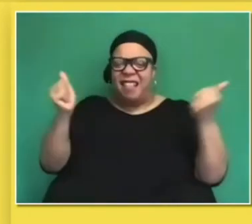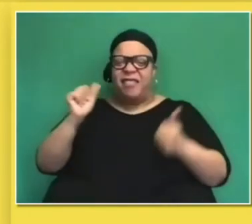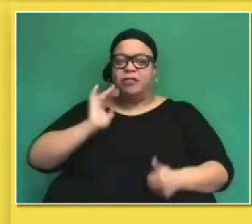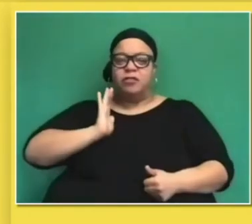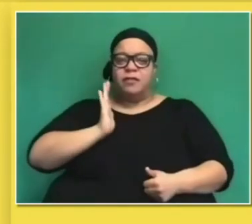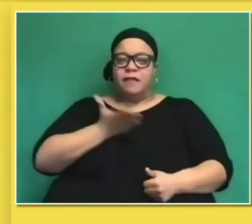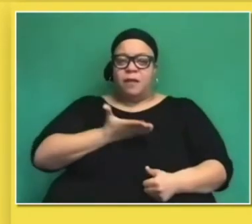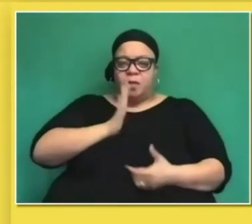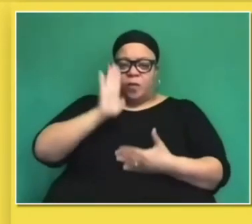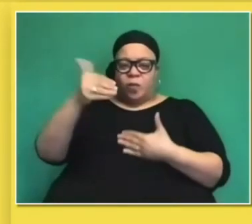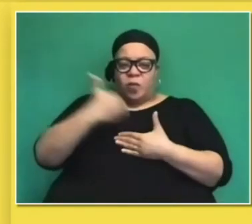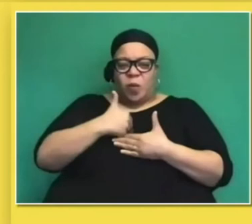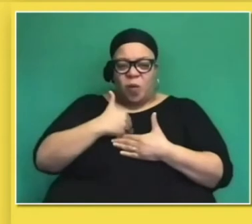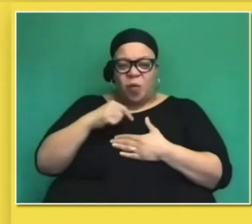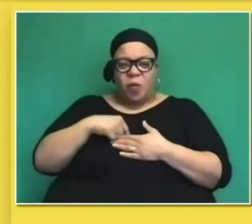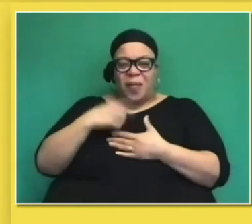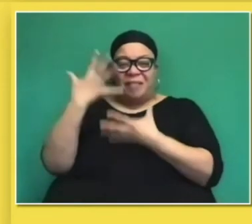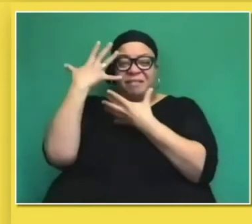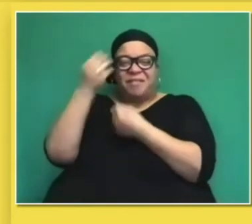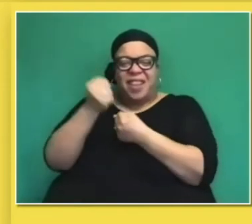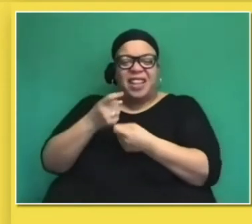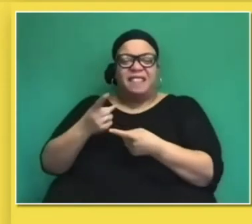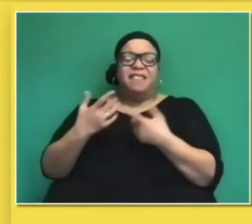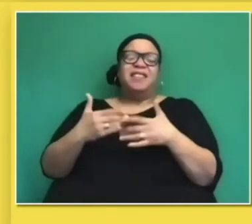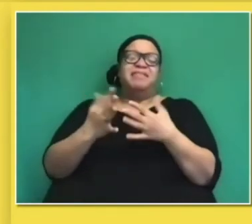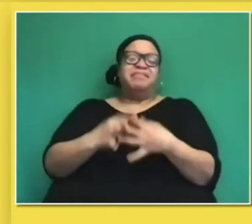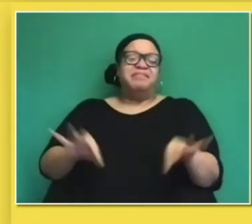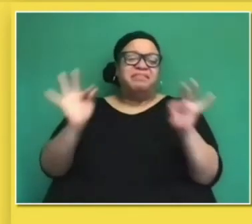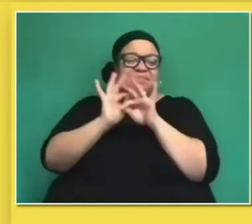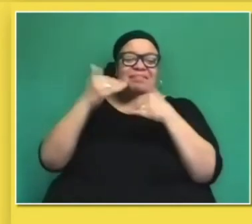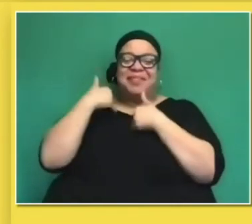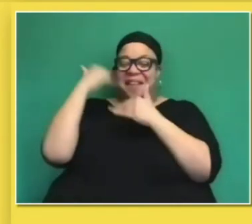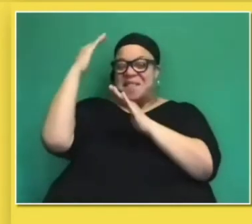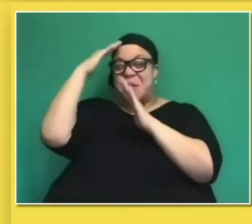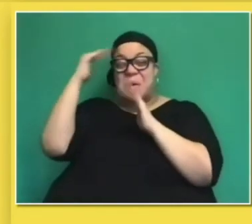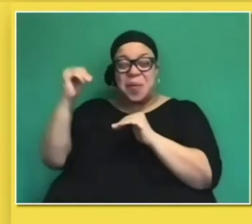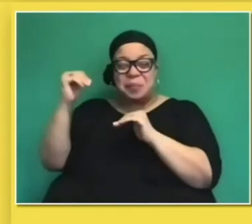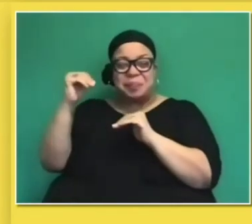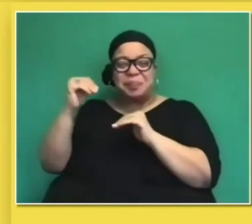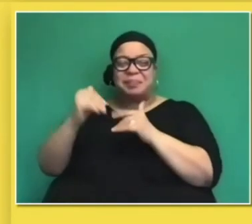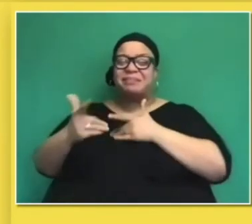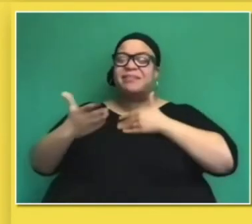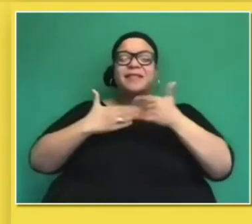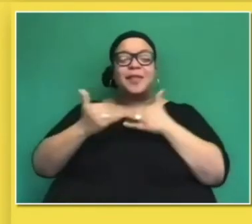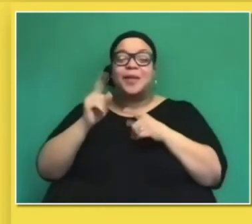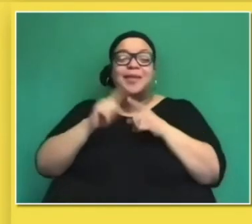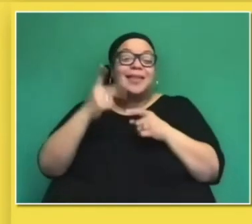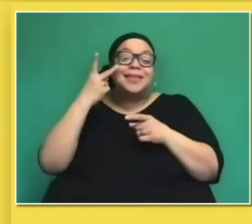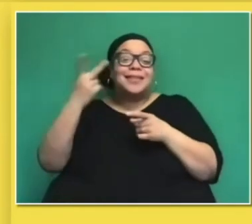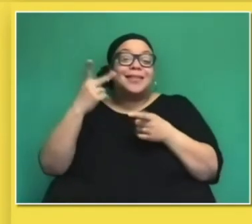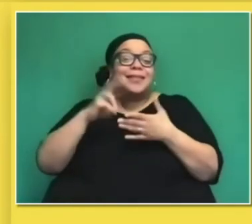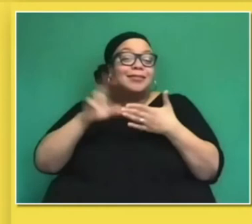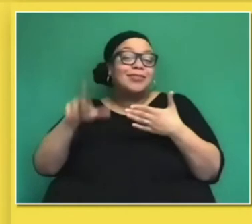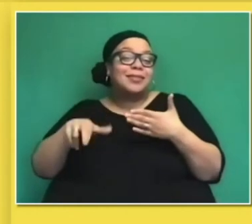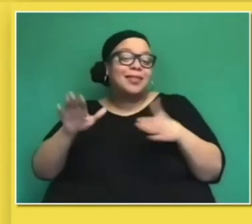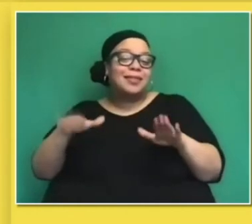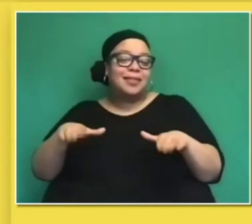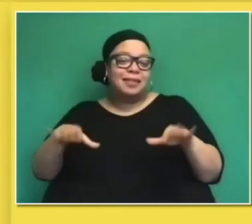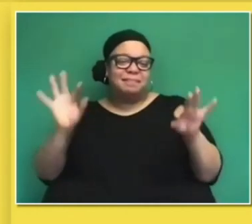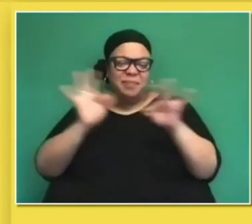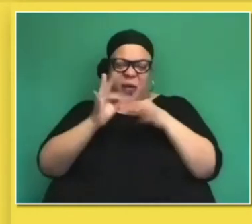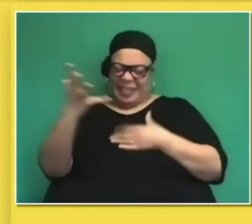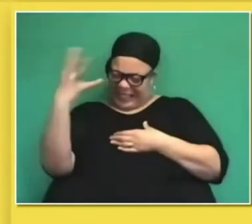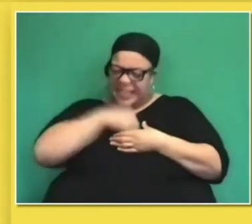So my brothers and sisters in the Poor People's Campaign, a national call for moral revival, and to all of you across the nation who are listening, we know the answer